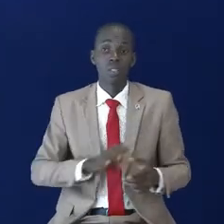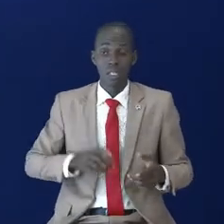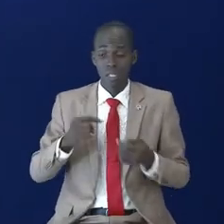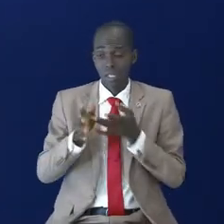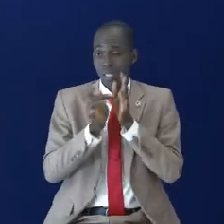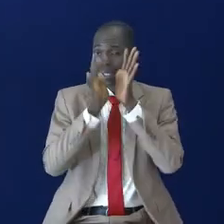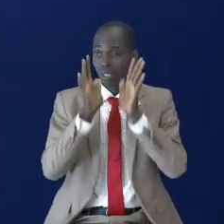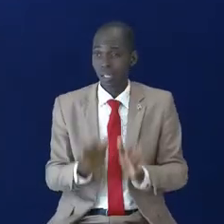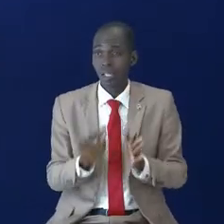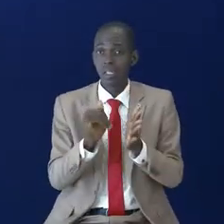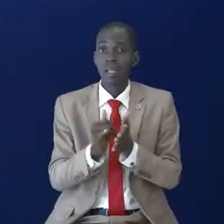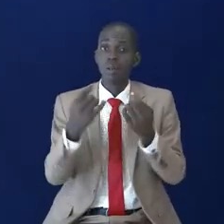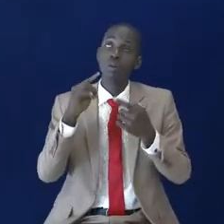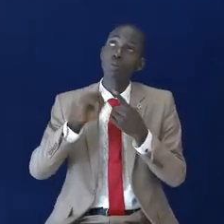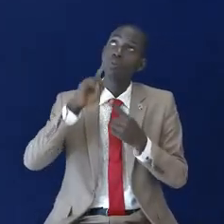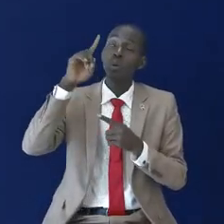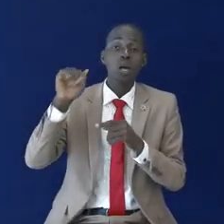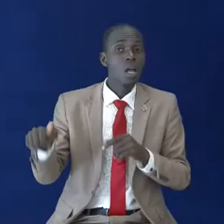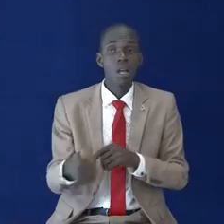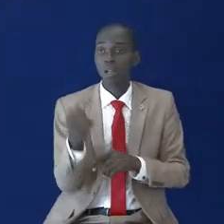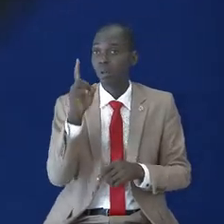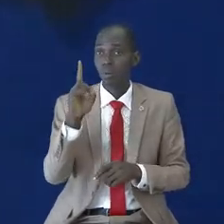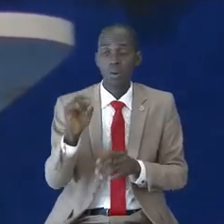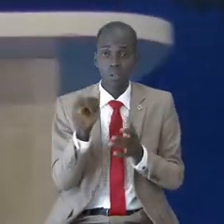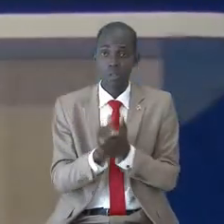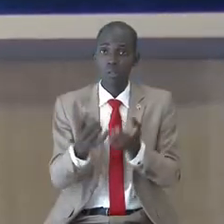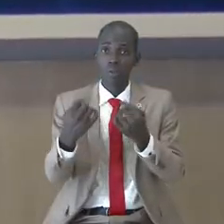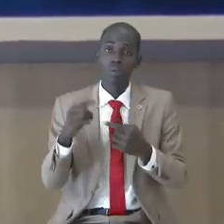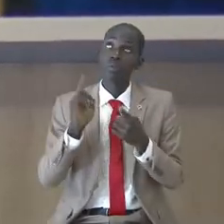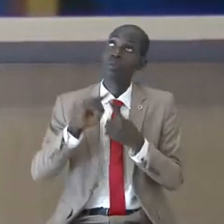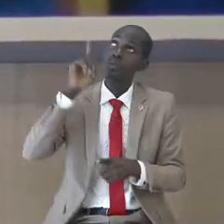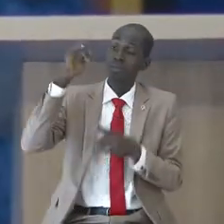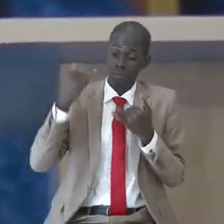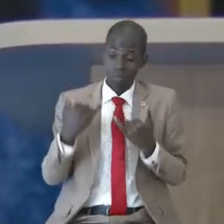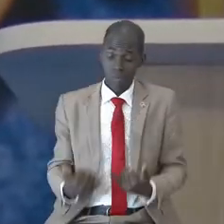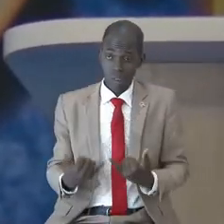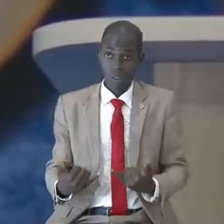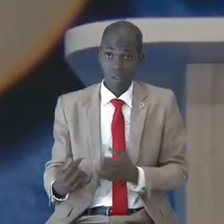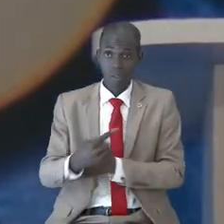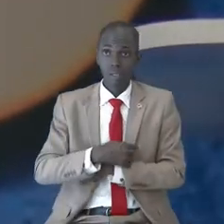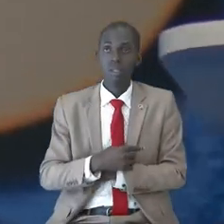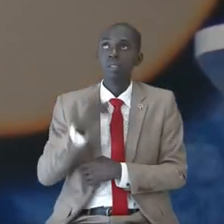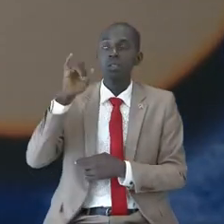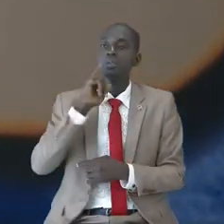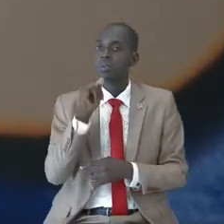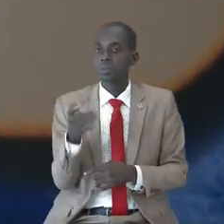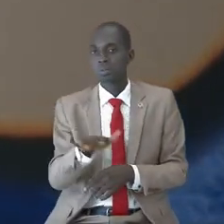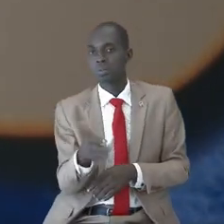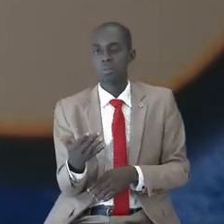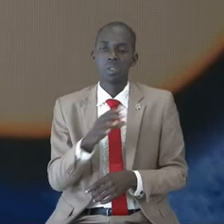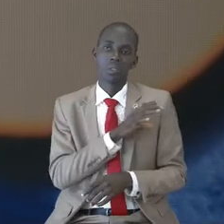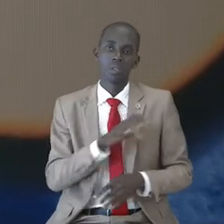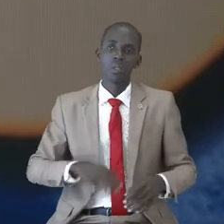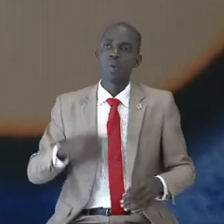that comes to him, anyone that comes to him today, the impartial Christ, who